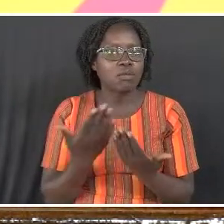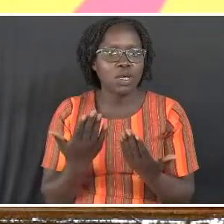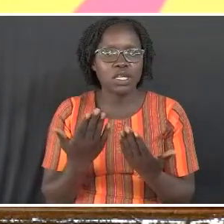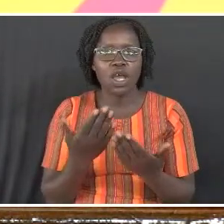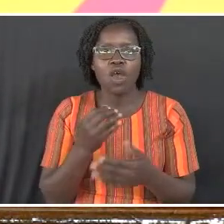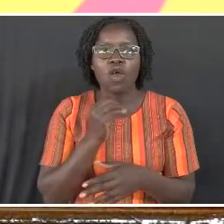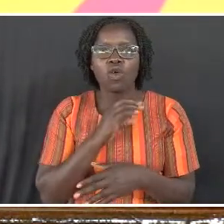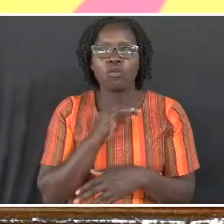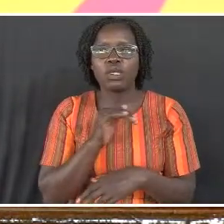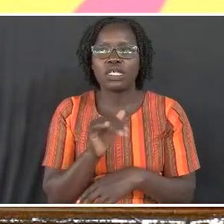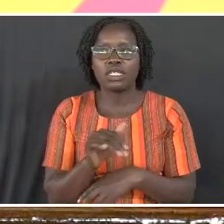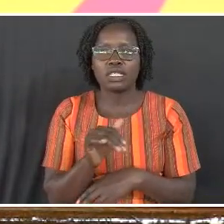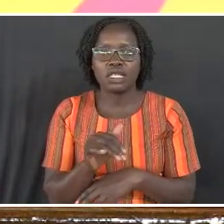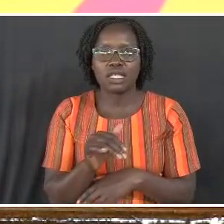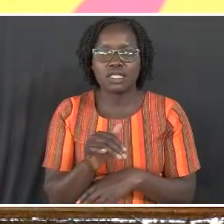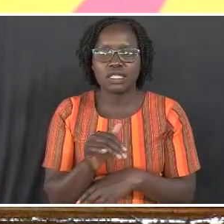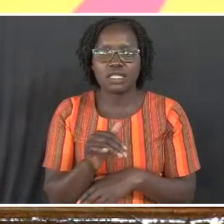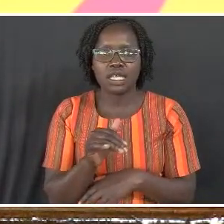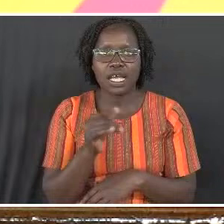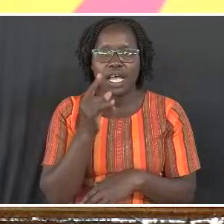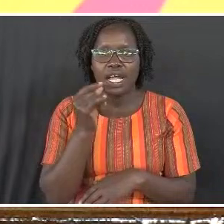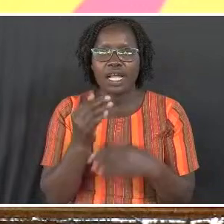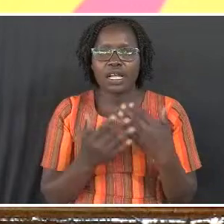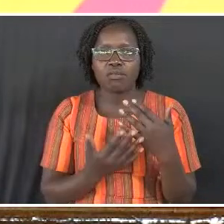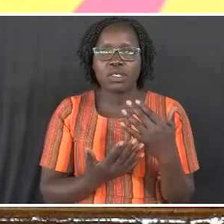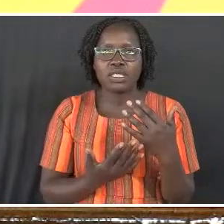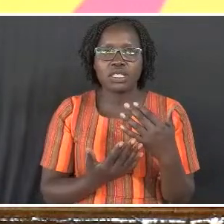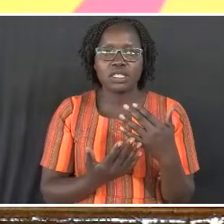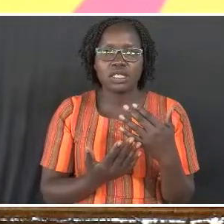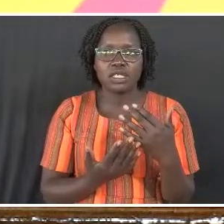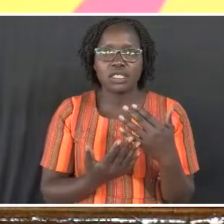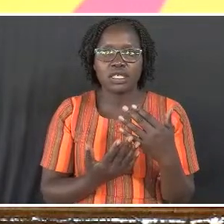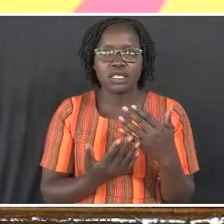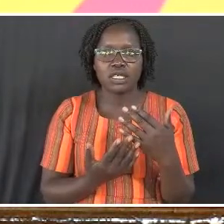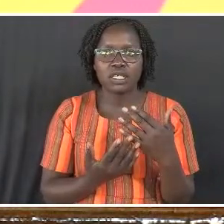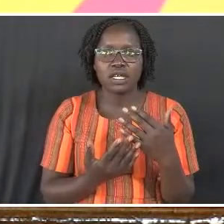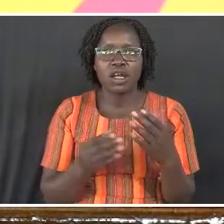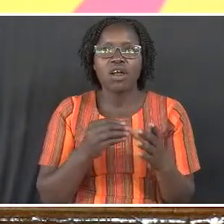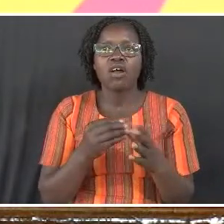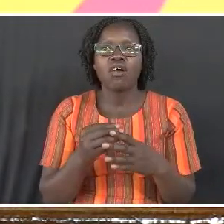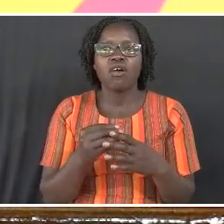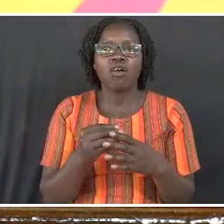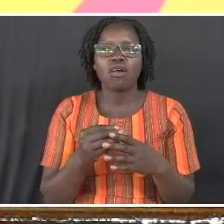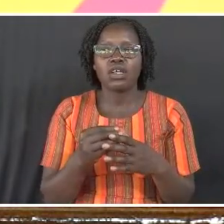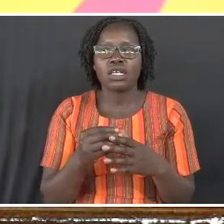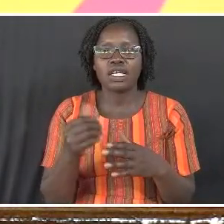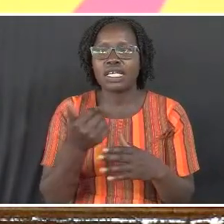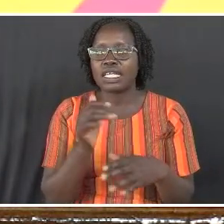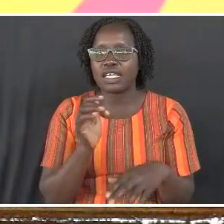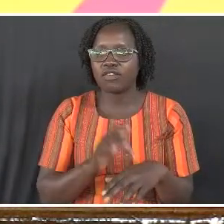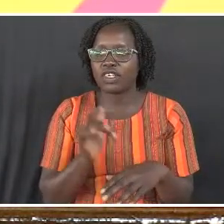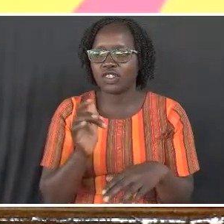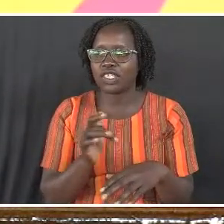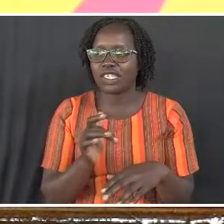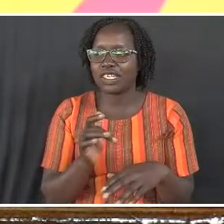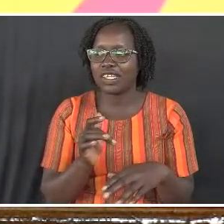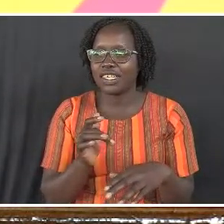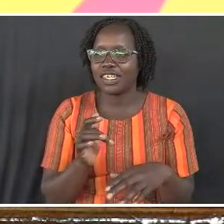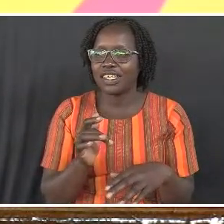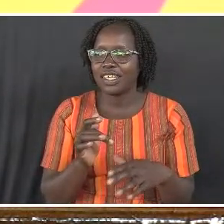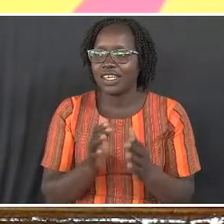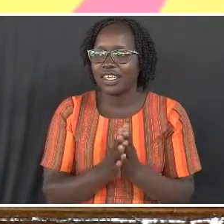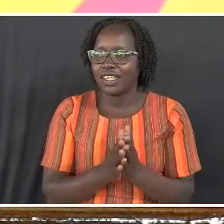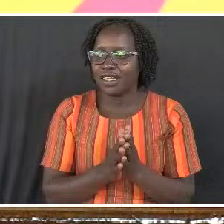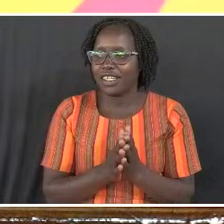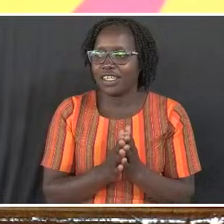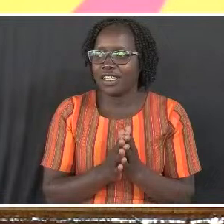complain maybe of gum bleeding or gum infection, again, that's a sign of gum